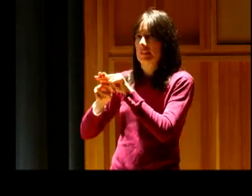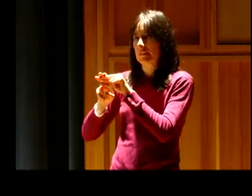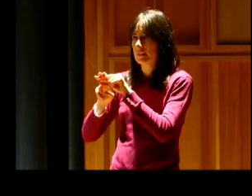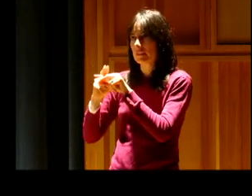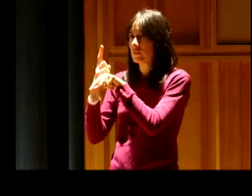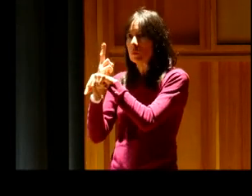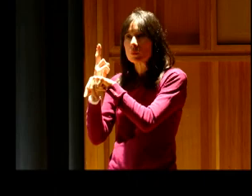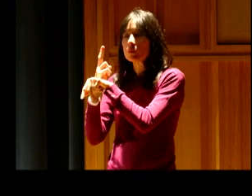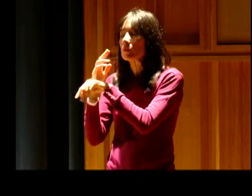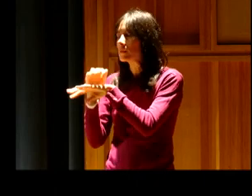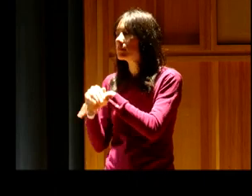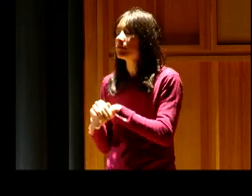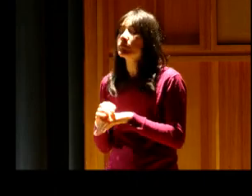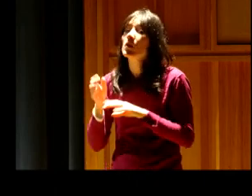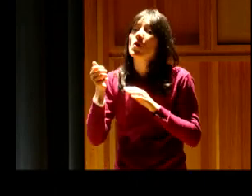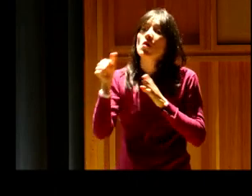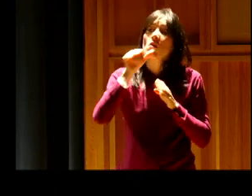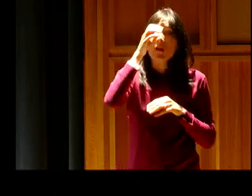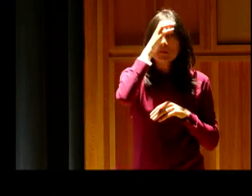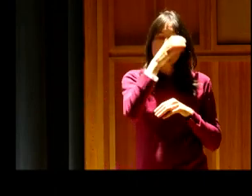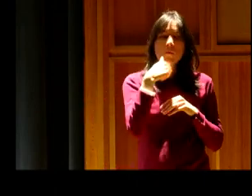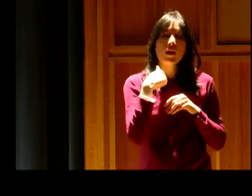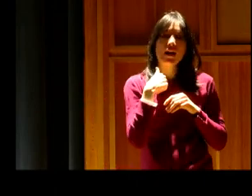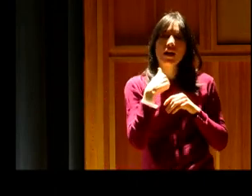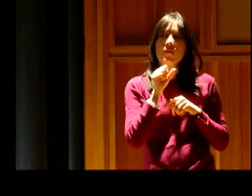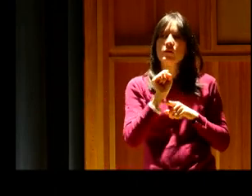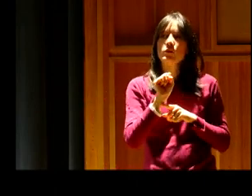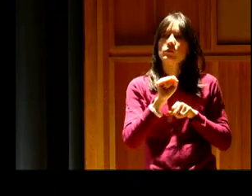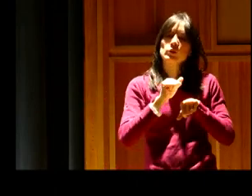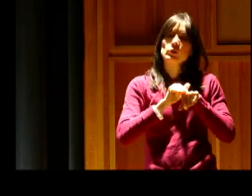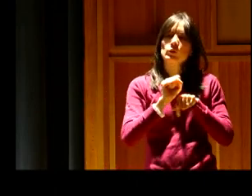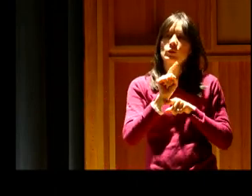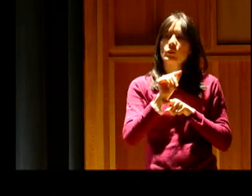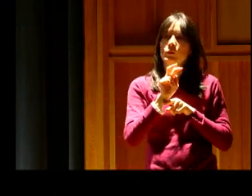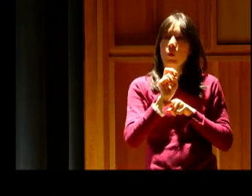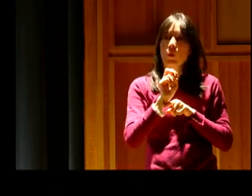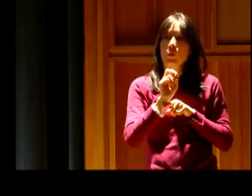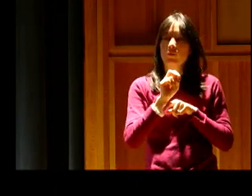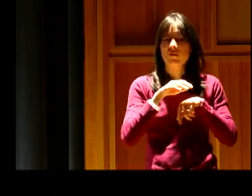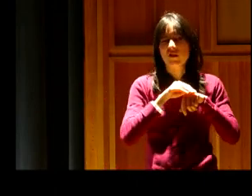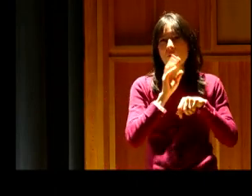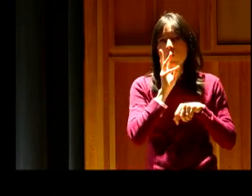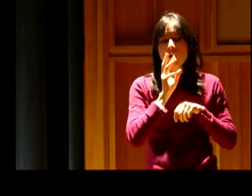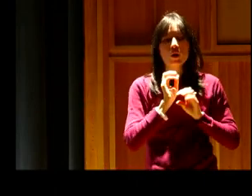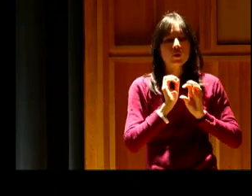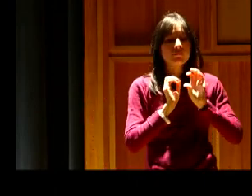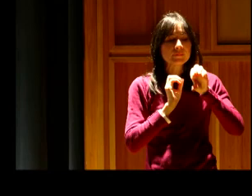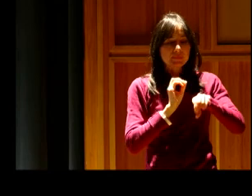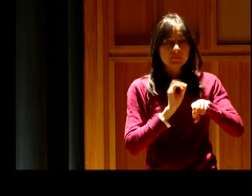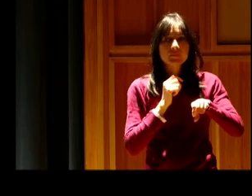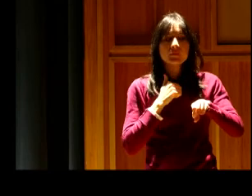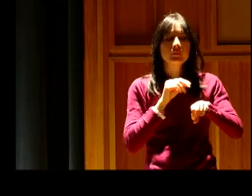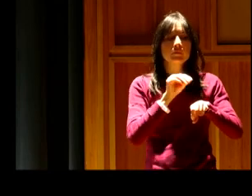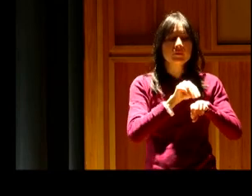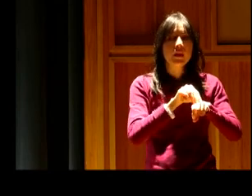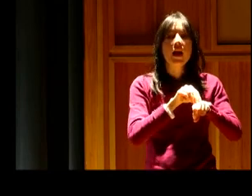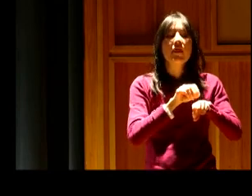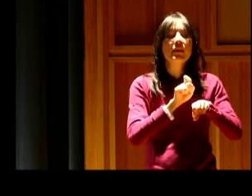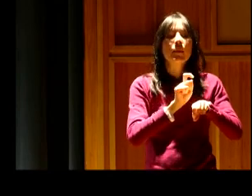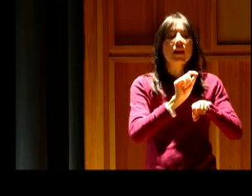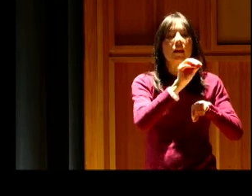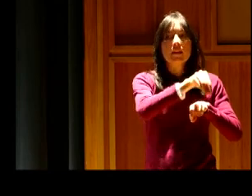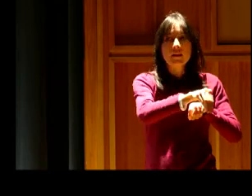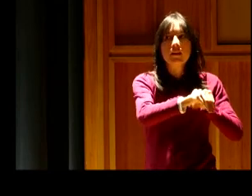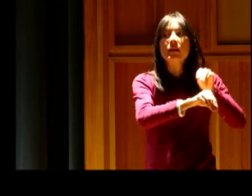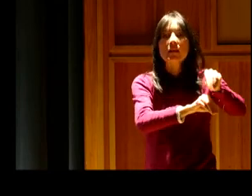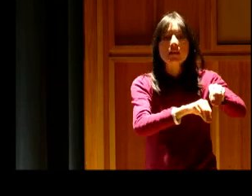stepping stone approach, where we lay stepping stones down over this body of the water in the hope that if we keep laying them, we'll actually get